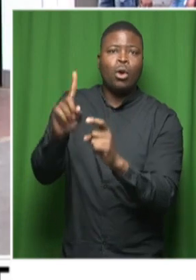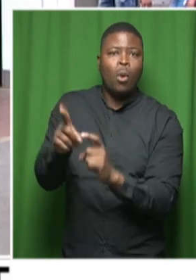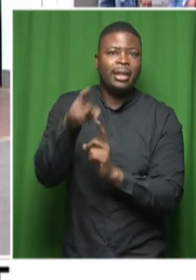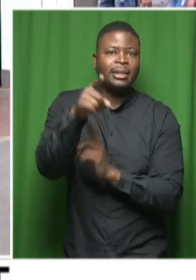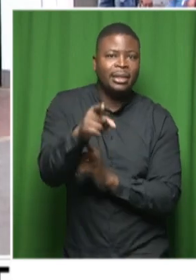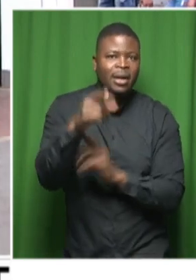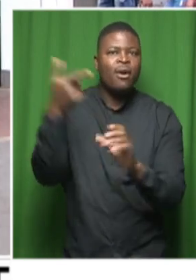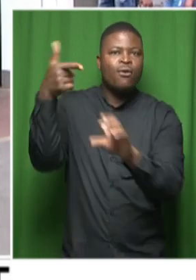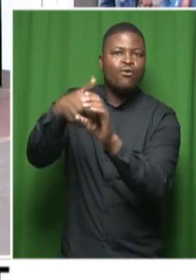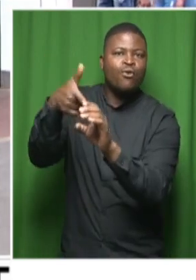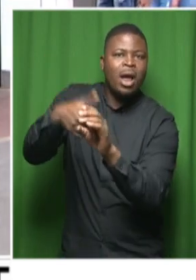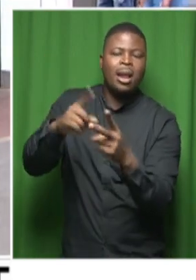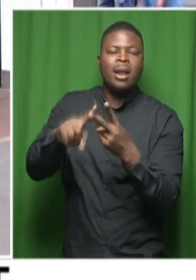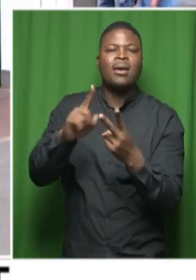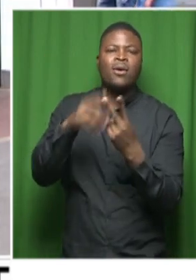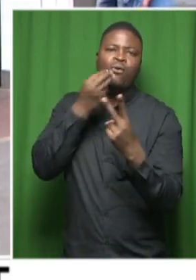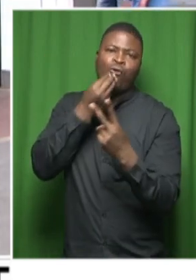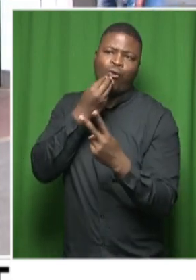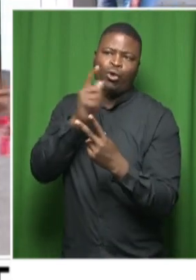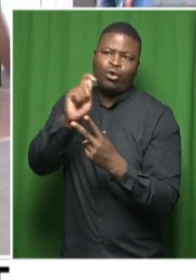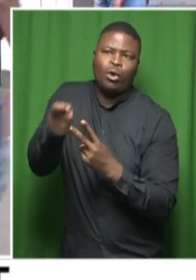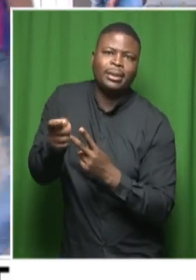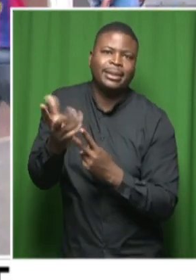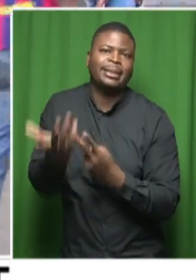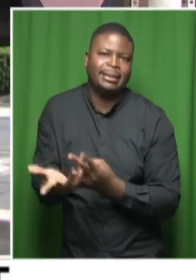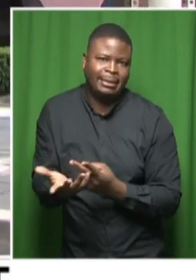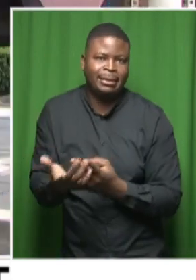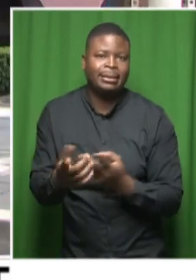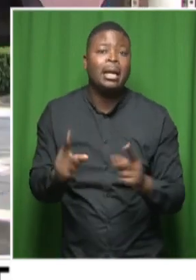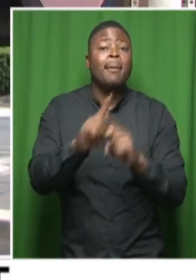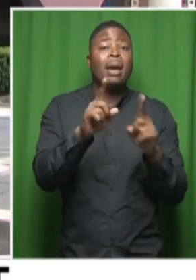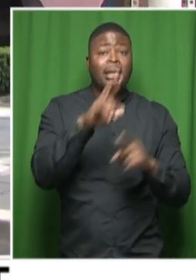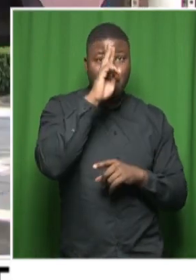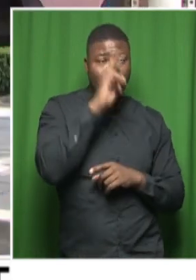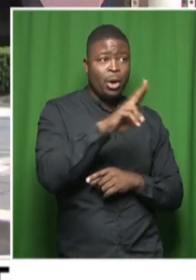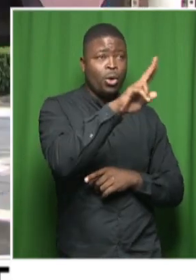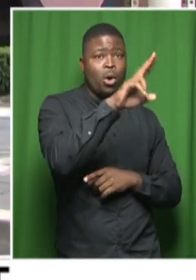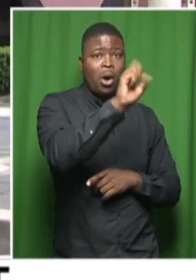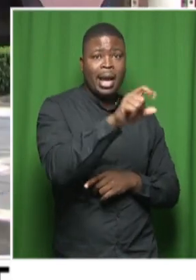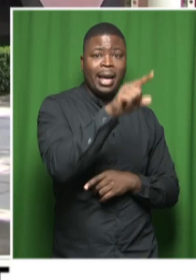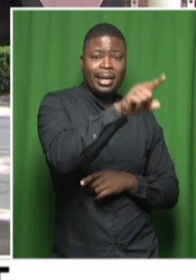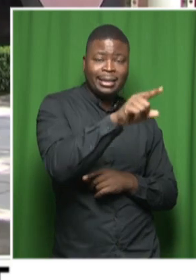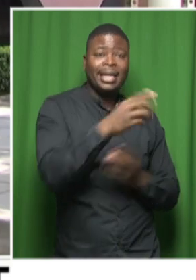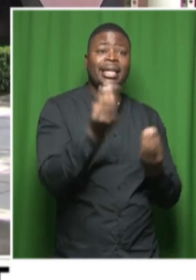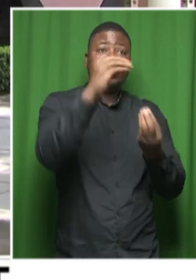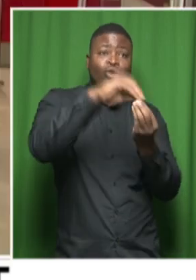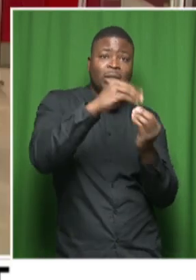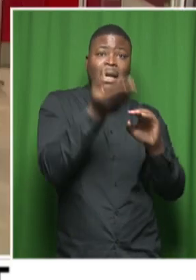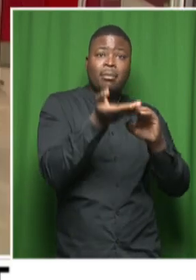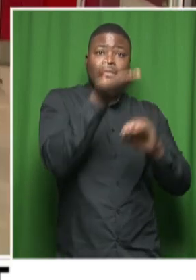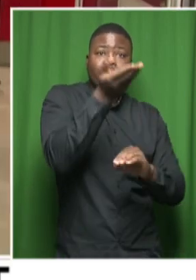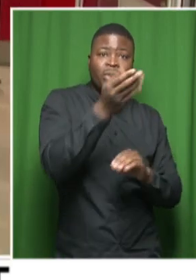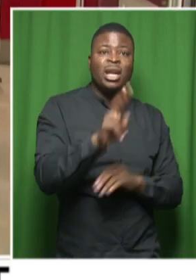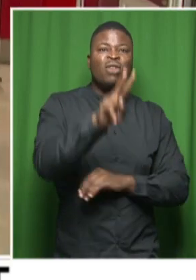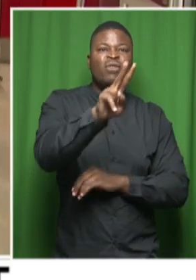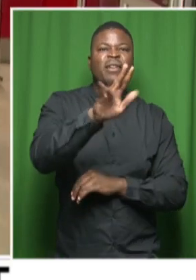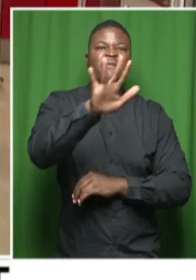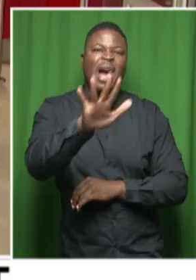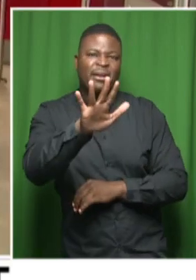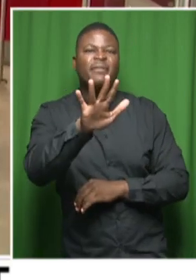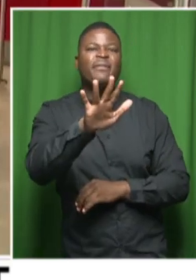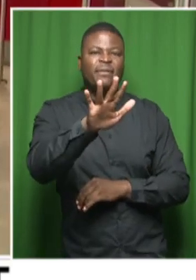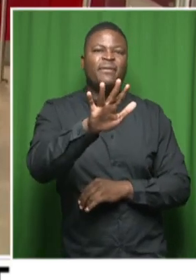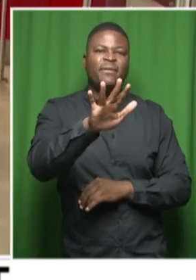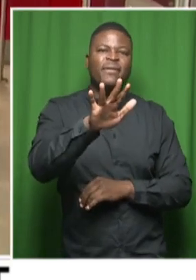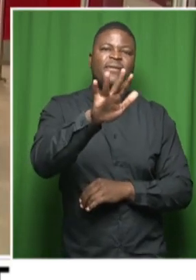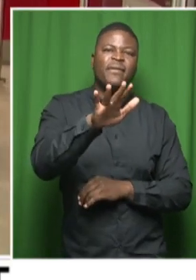food costs. But interestingly, and I want to make this contrast, the US has increased its interest rate by 25 basis points. This is one of the biggest economies, by the